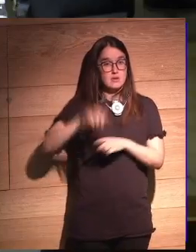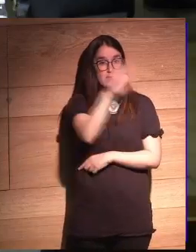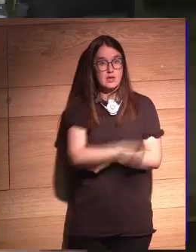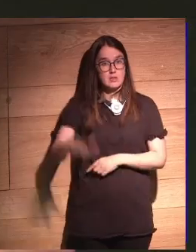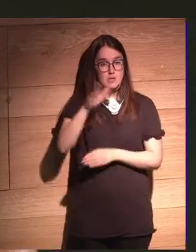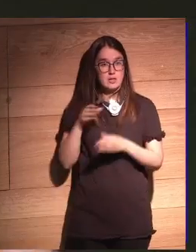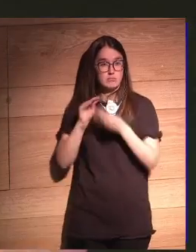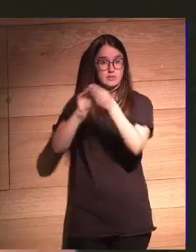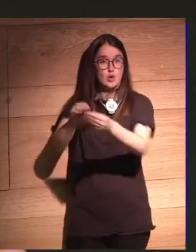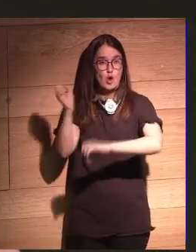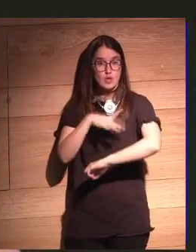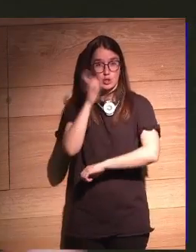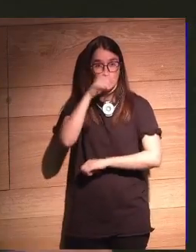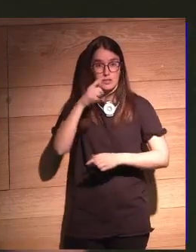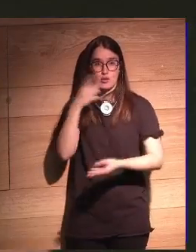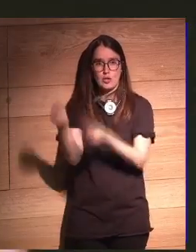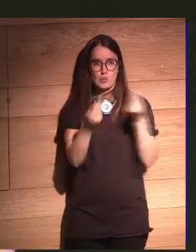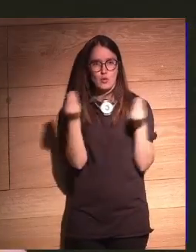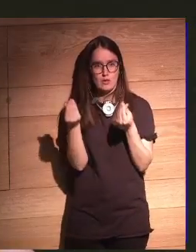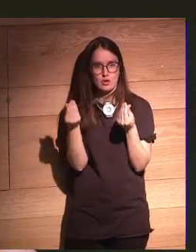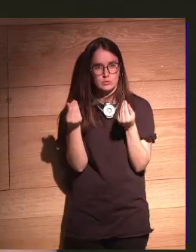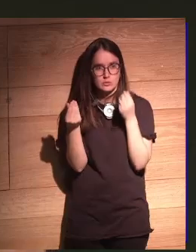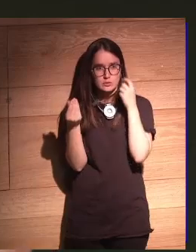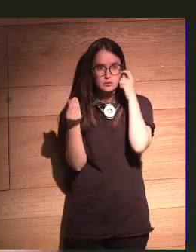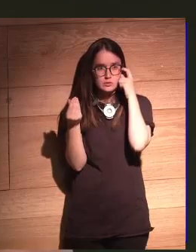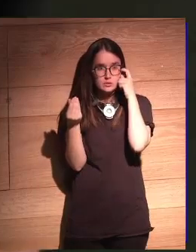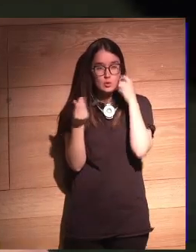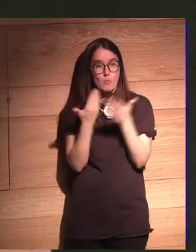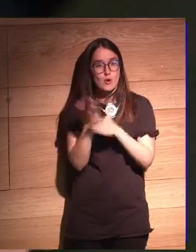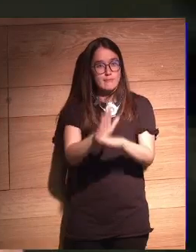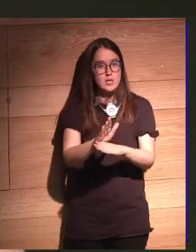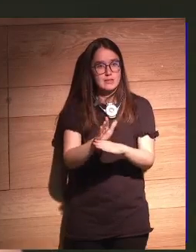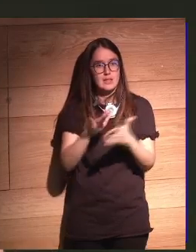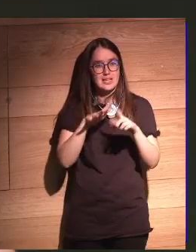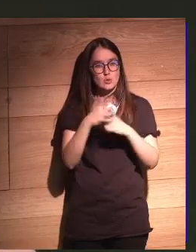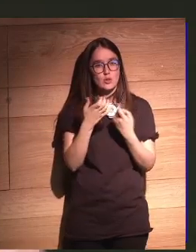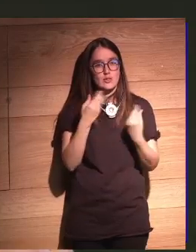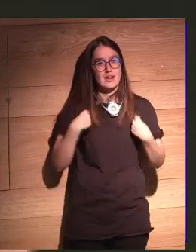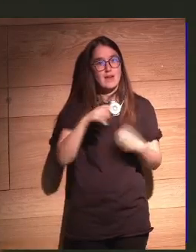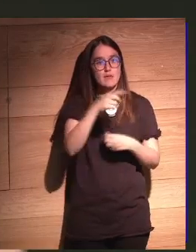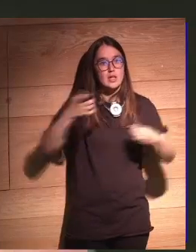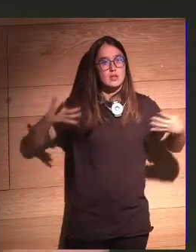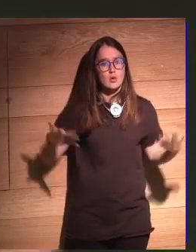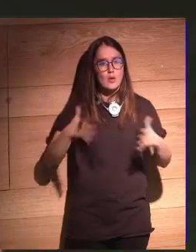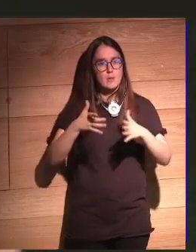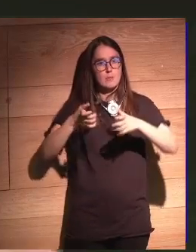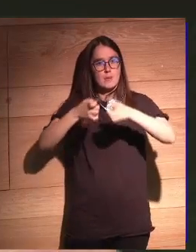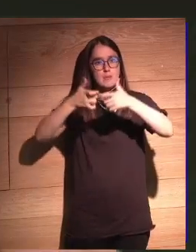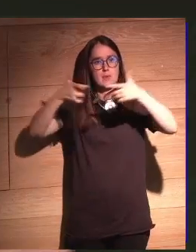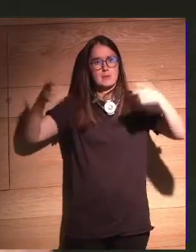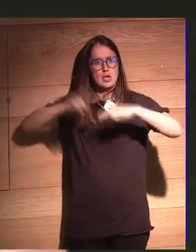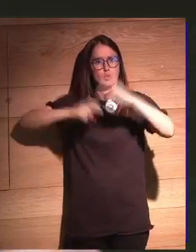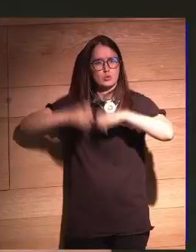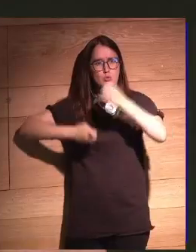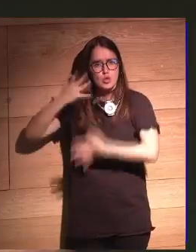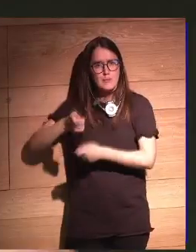Party are totally aligned with vulture funds and speculation. So the proposal before housing is more